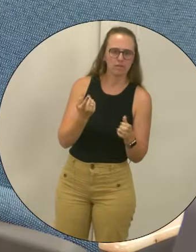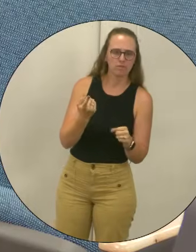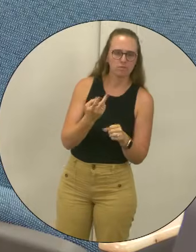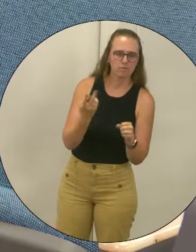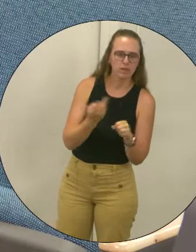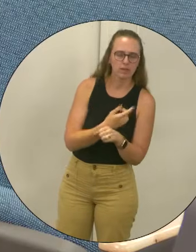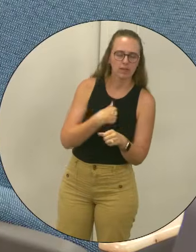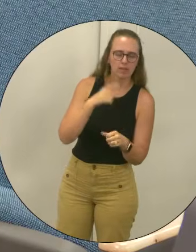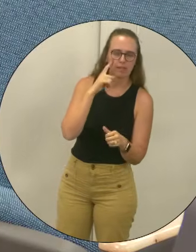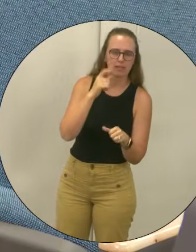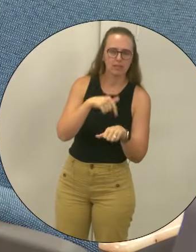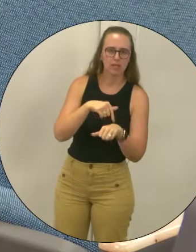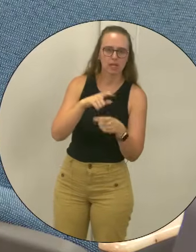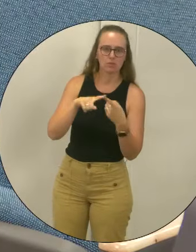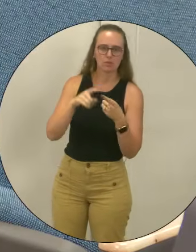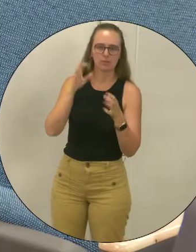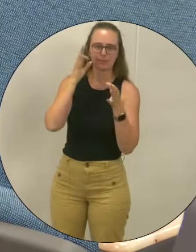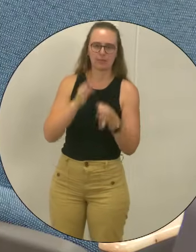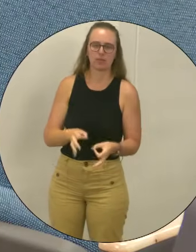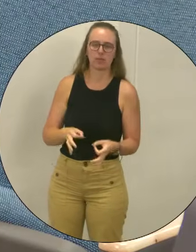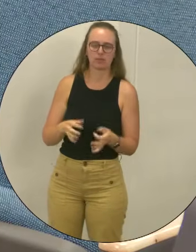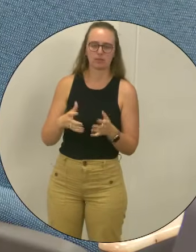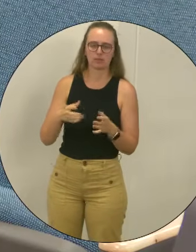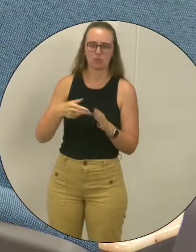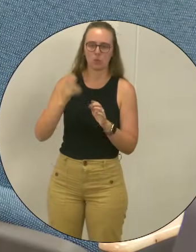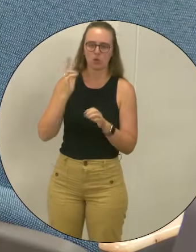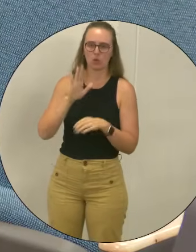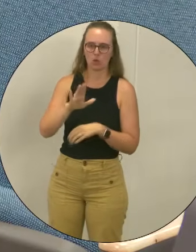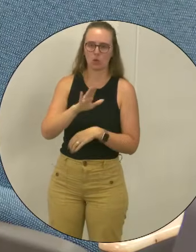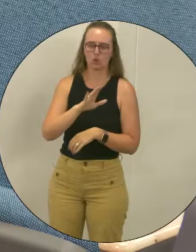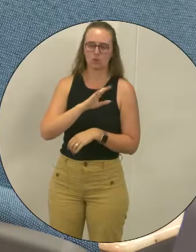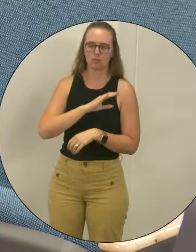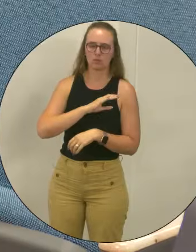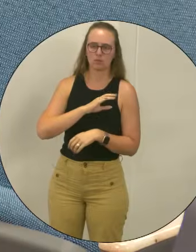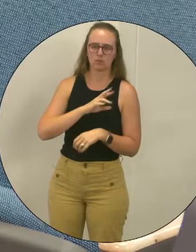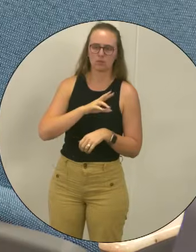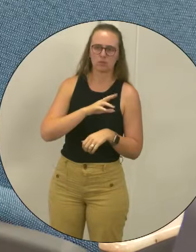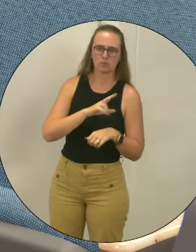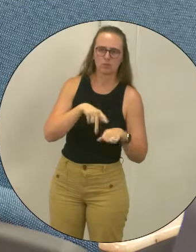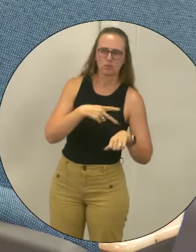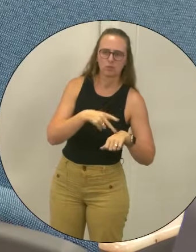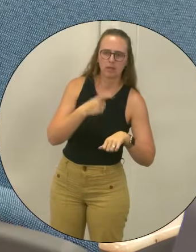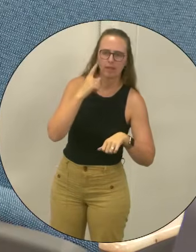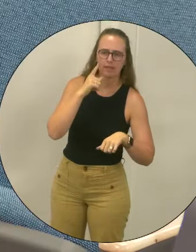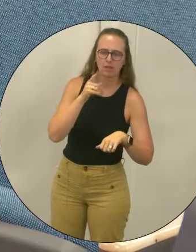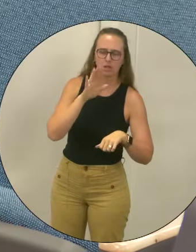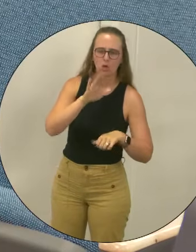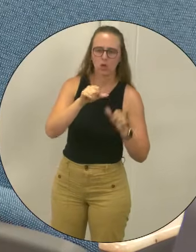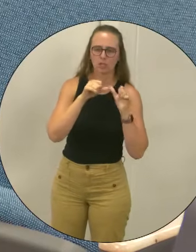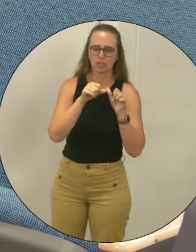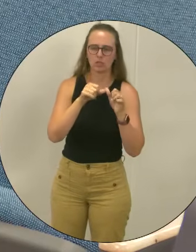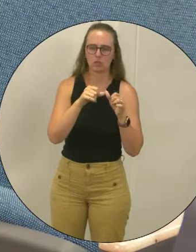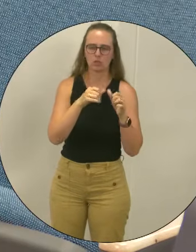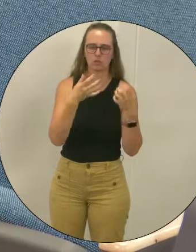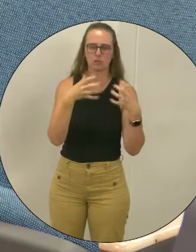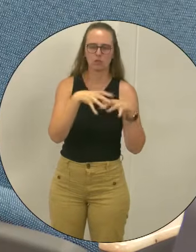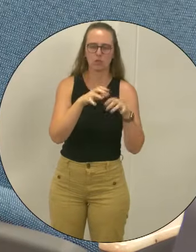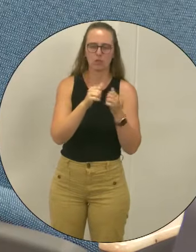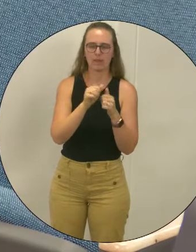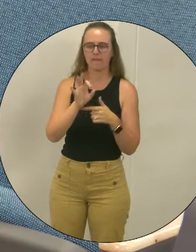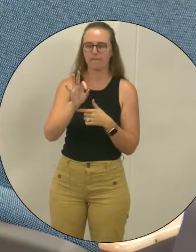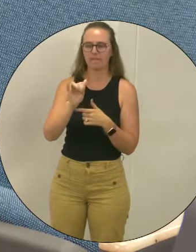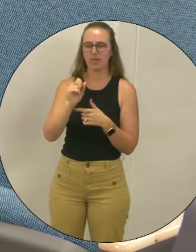I think it's time to finally decide to pull the plug on her administration. Her continued alignment with fascist